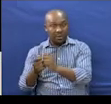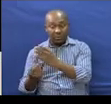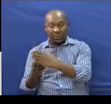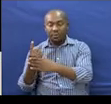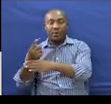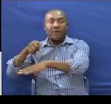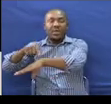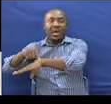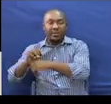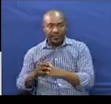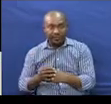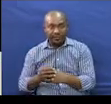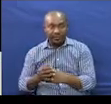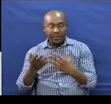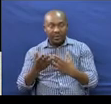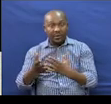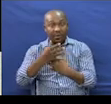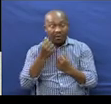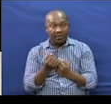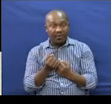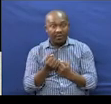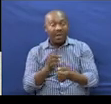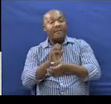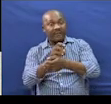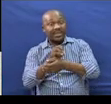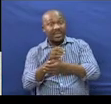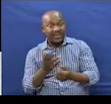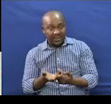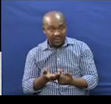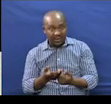have some of the variables, we have some of the factors